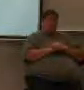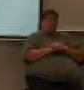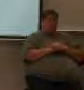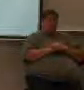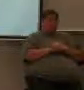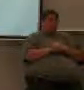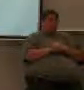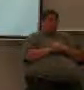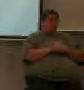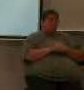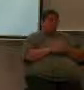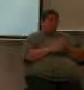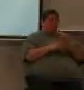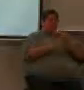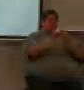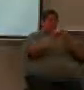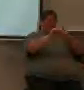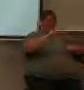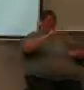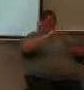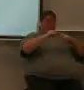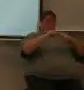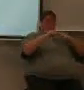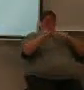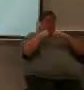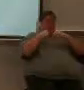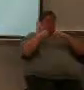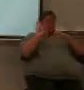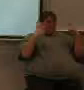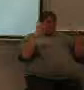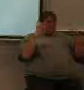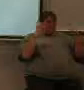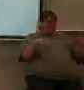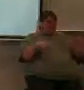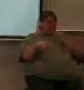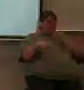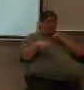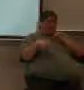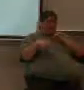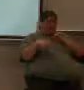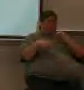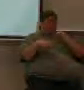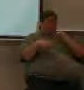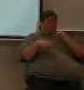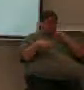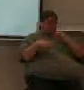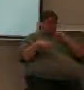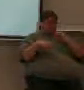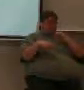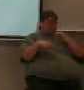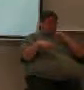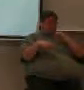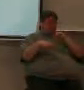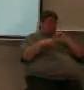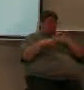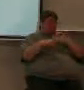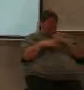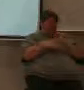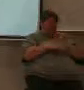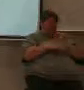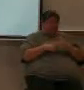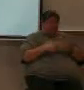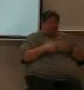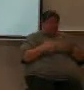eat fish from the environment, you can go after your trophy for the trophy's sake, but for regular eating, you're probably better off eating